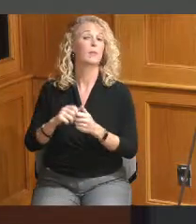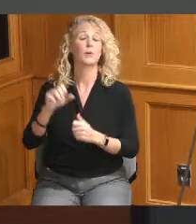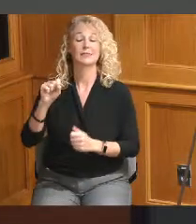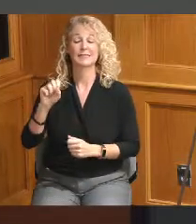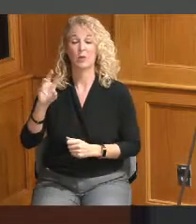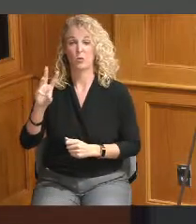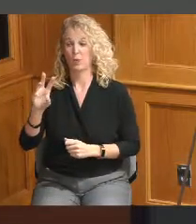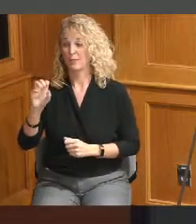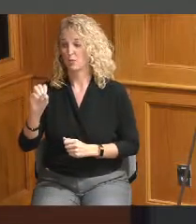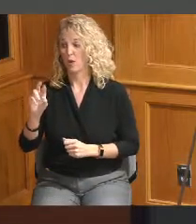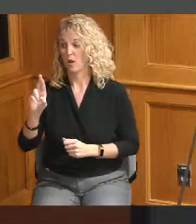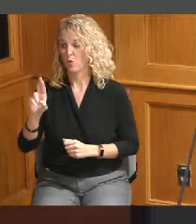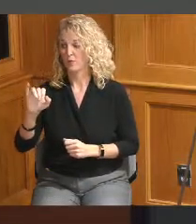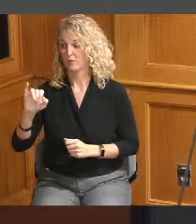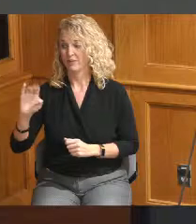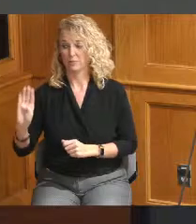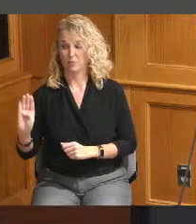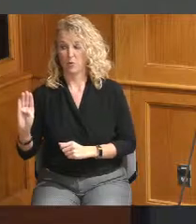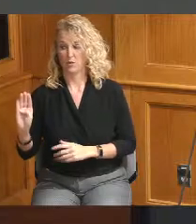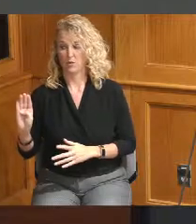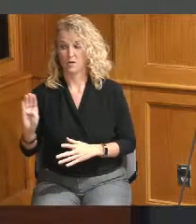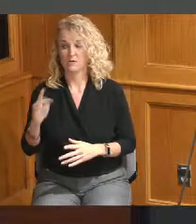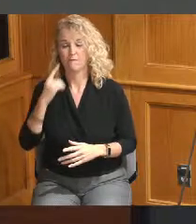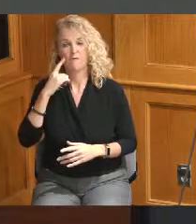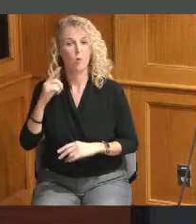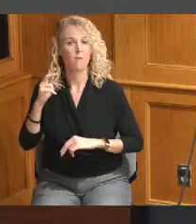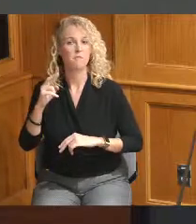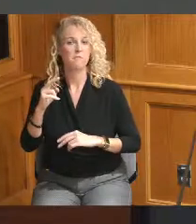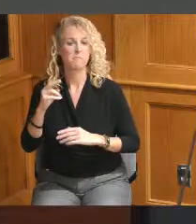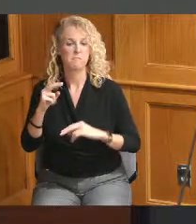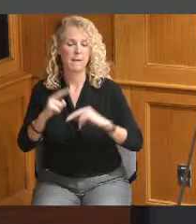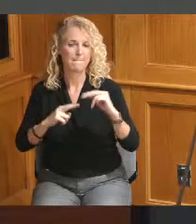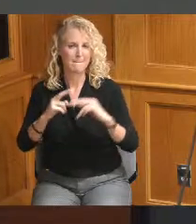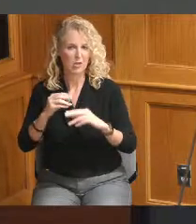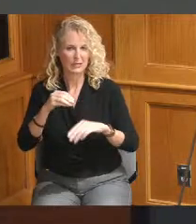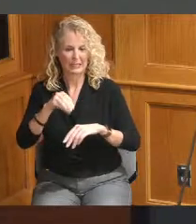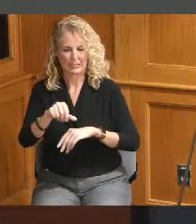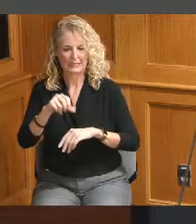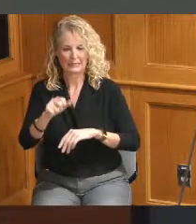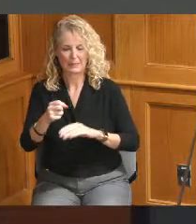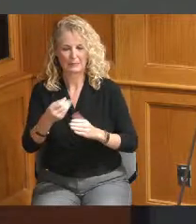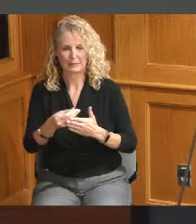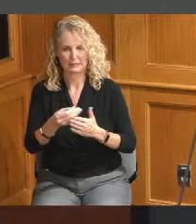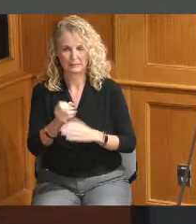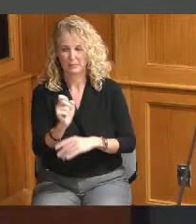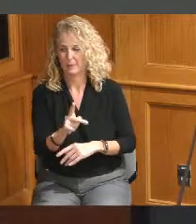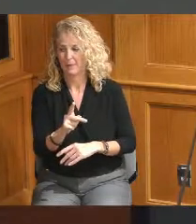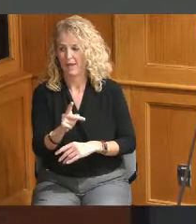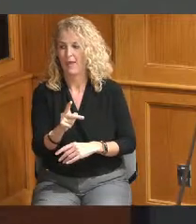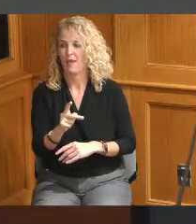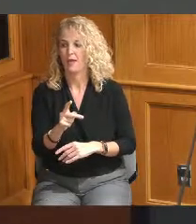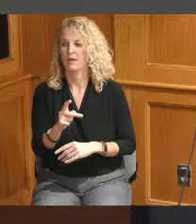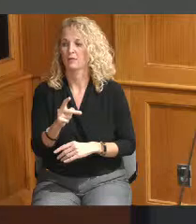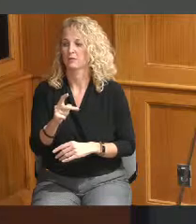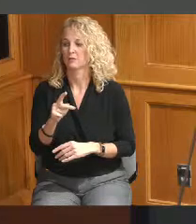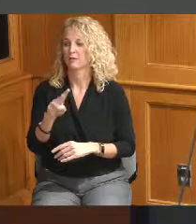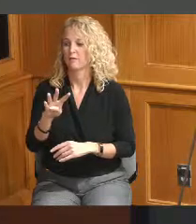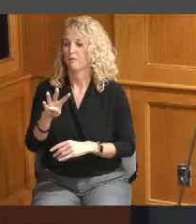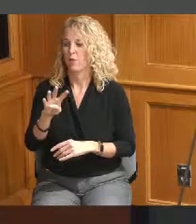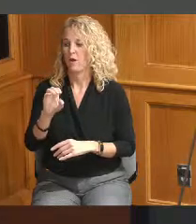Ohio Regional Workforce Investment Board. This is for building expense reimbursements at 1916 Central Parkway in the amount of